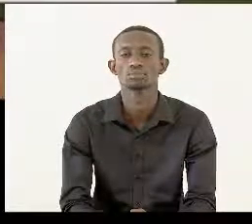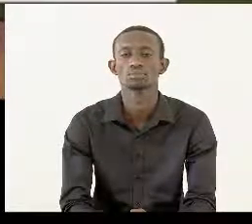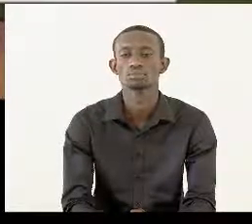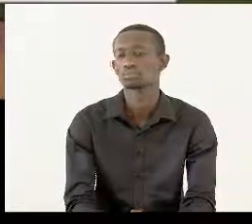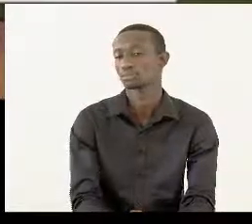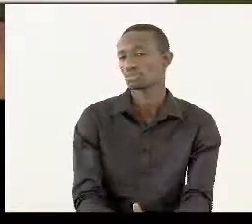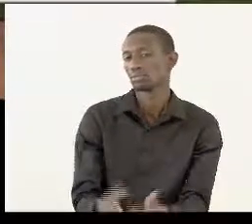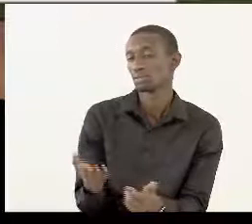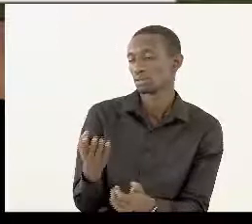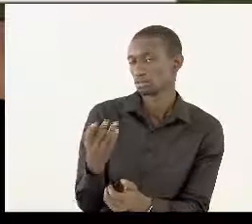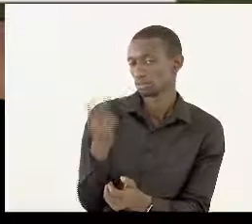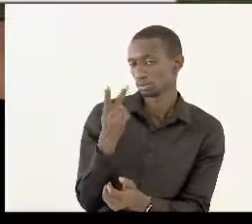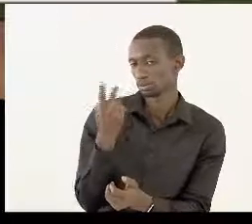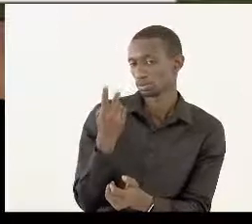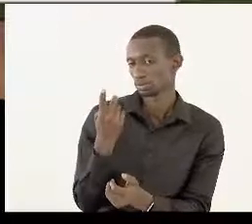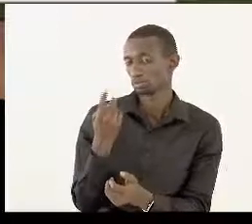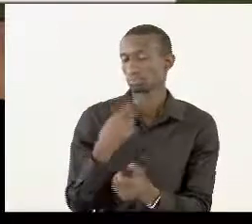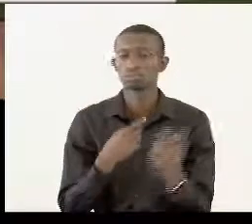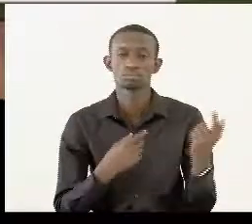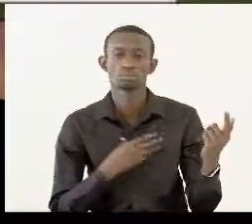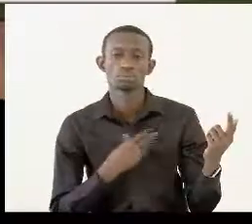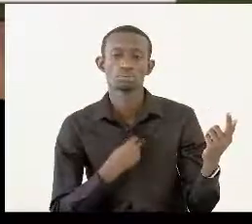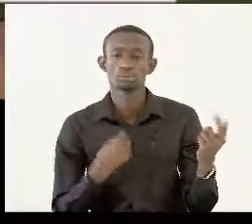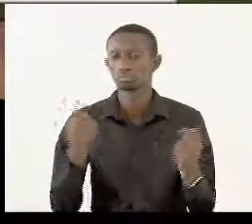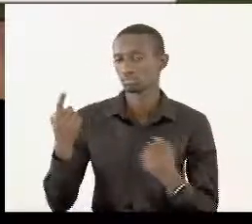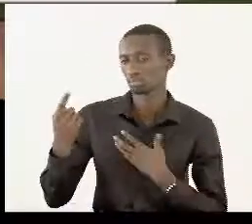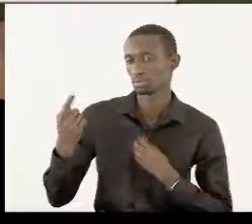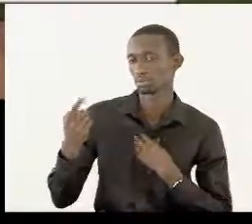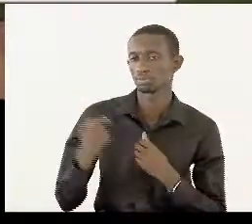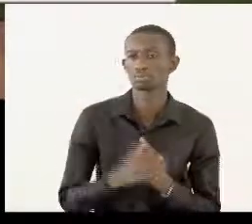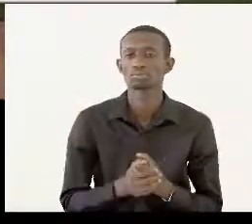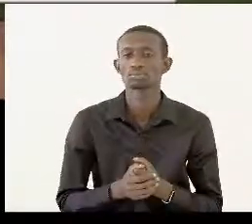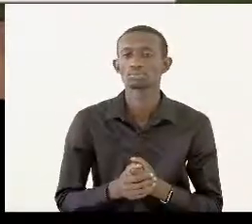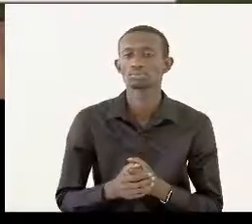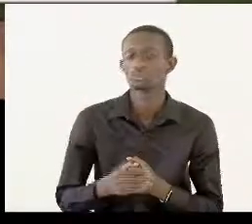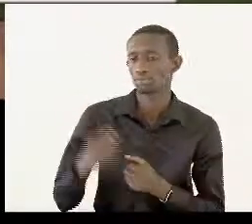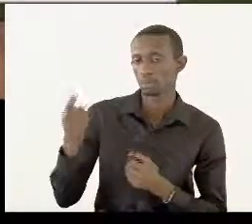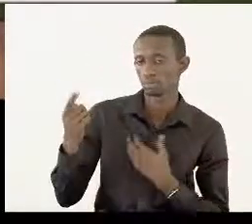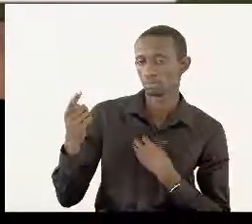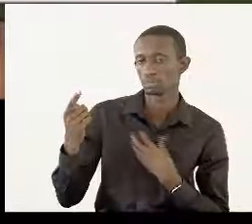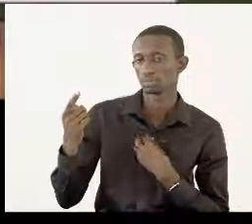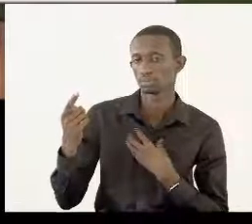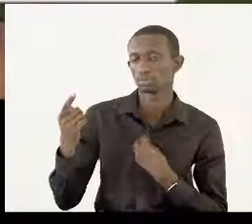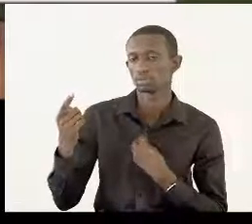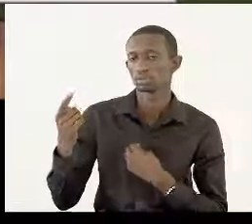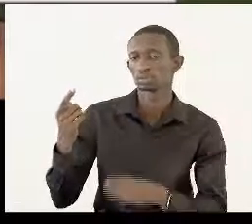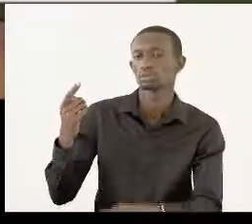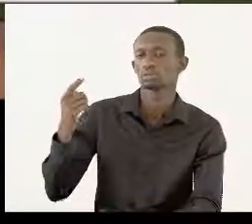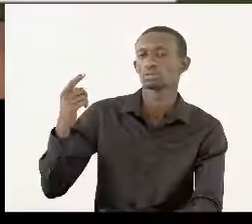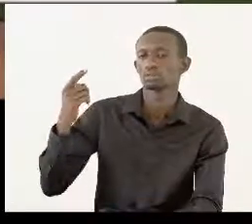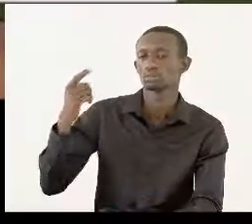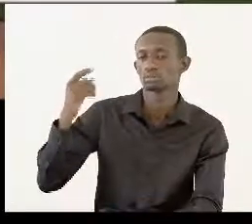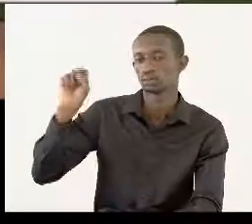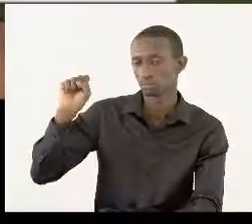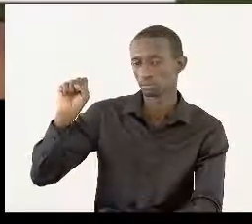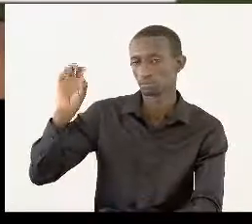yellow, and this one is yellow. This is sodium peroxide, this one, the yellowish